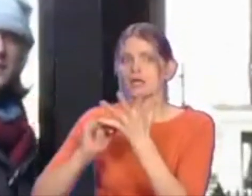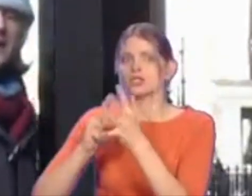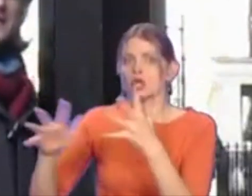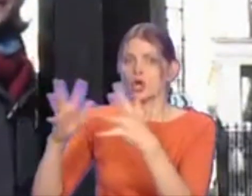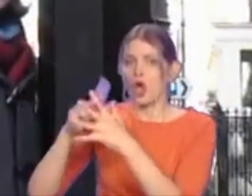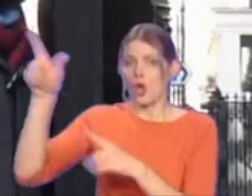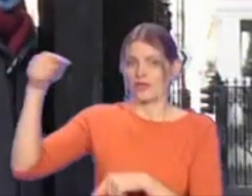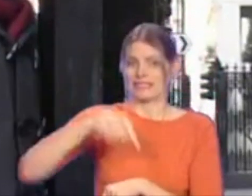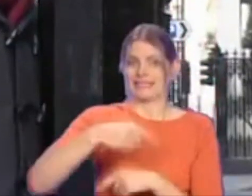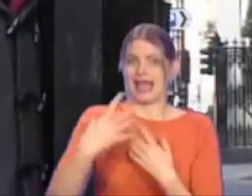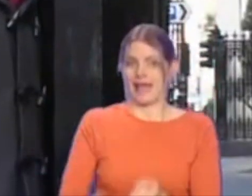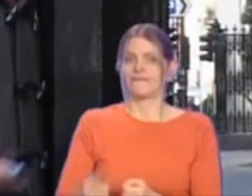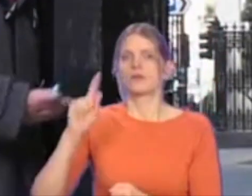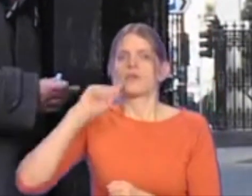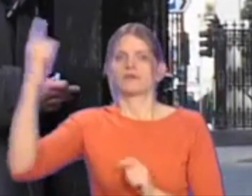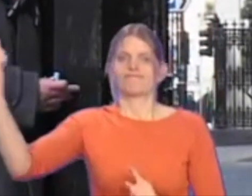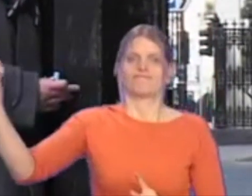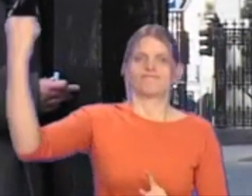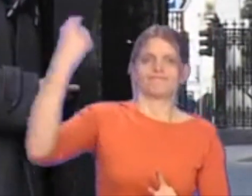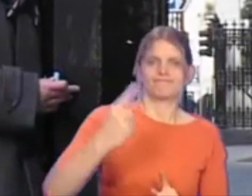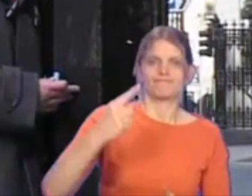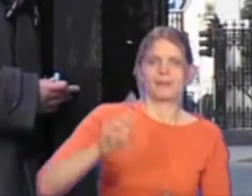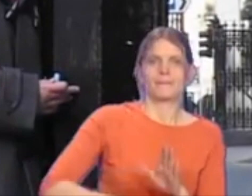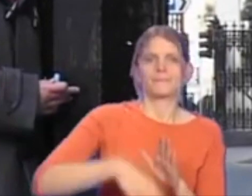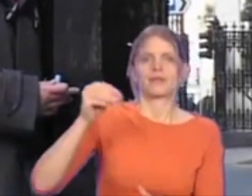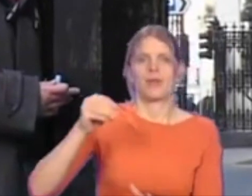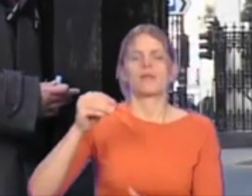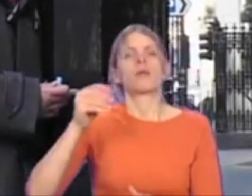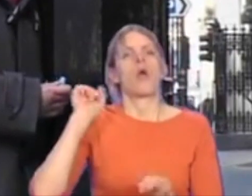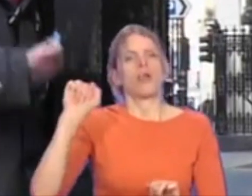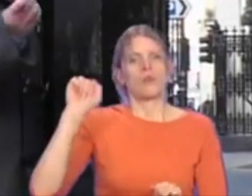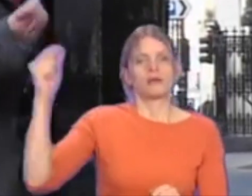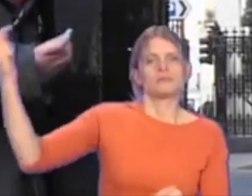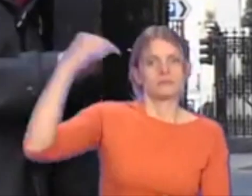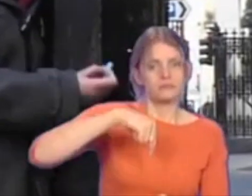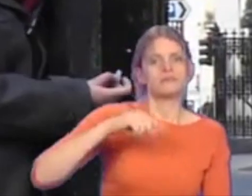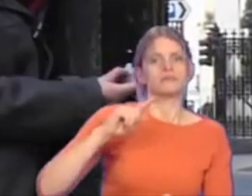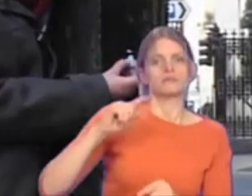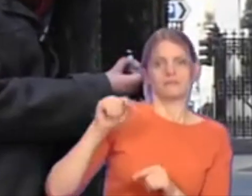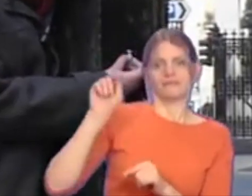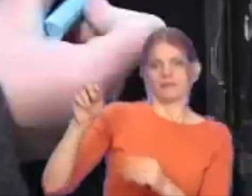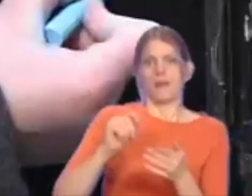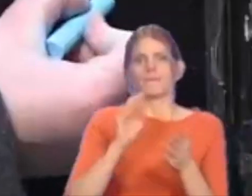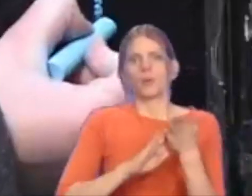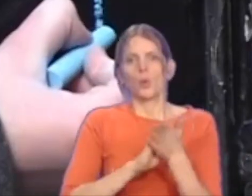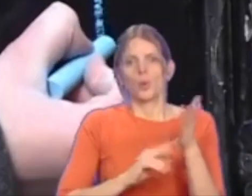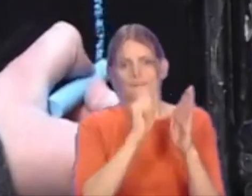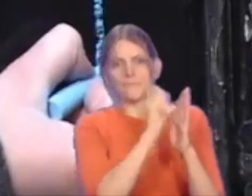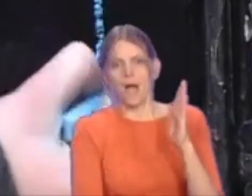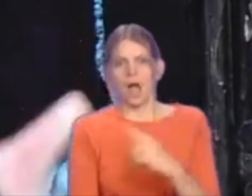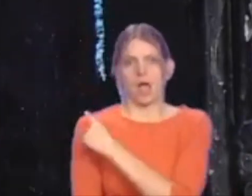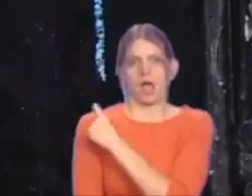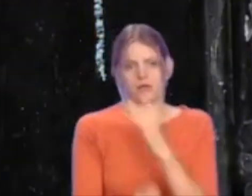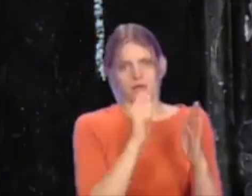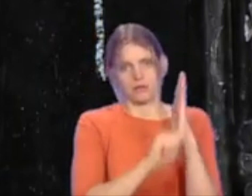was going to make a dead letter drop, he'd come to this lamppost in Mayfair's Audley Square and make a blue chalk mark.